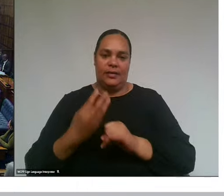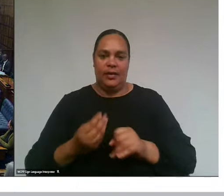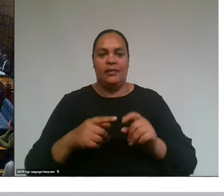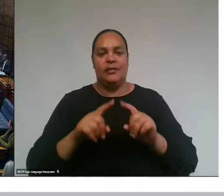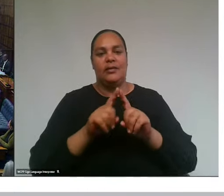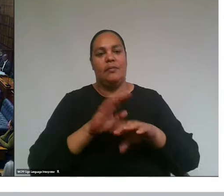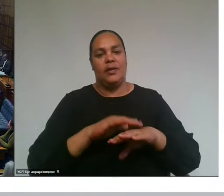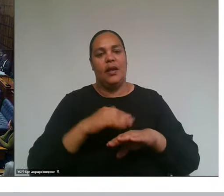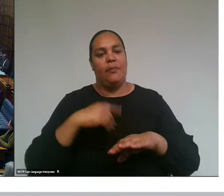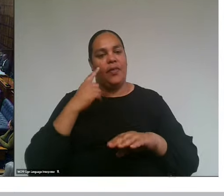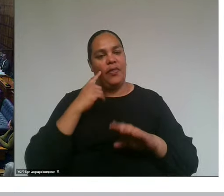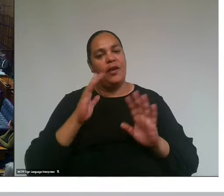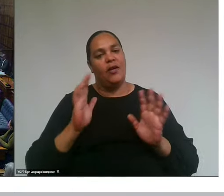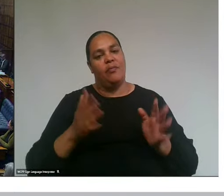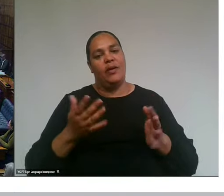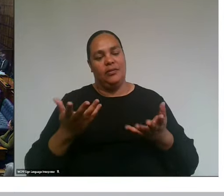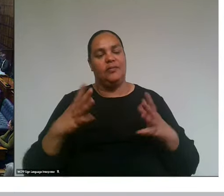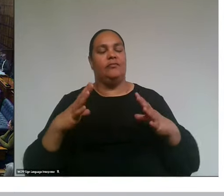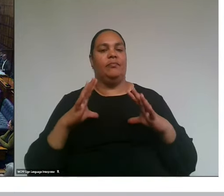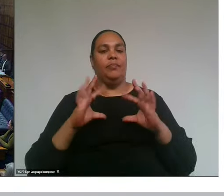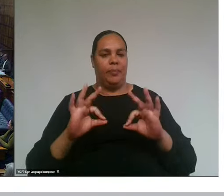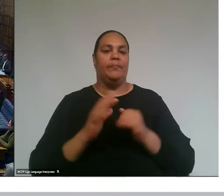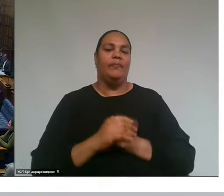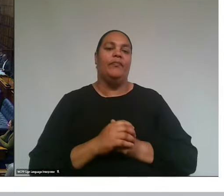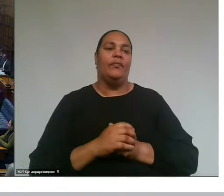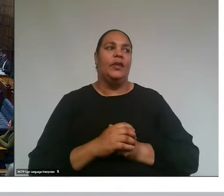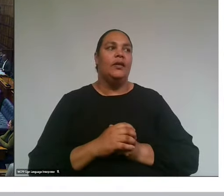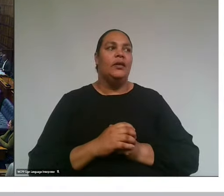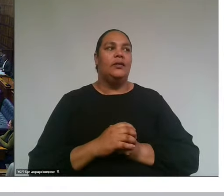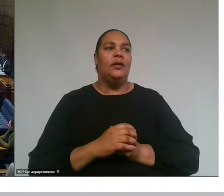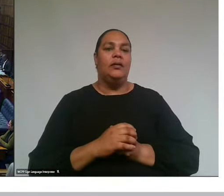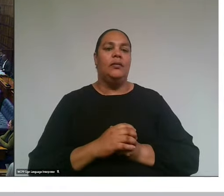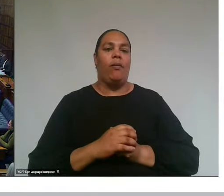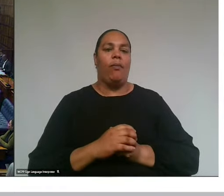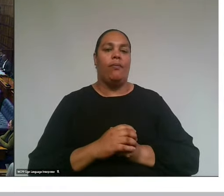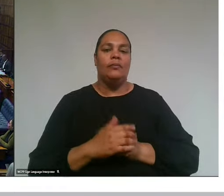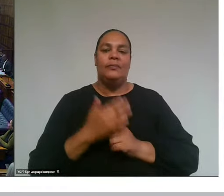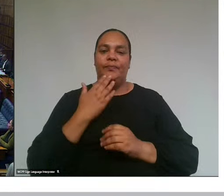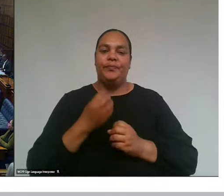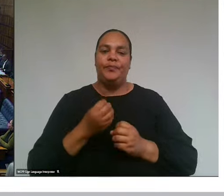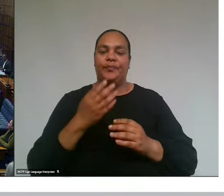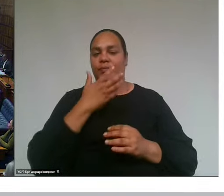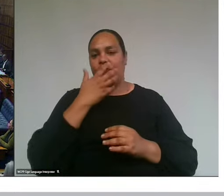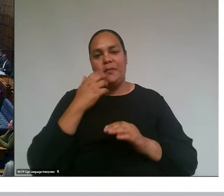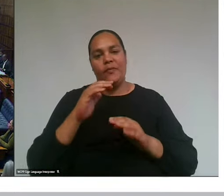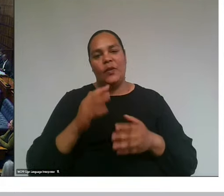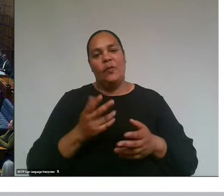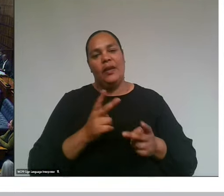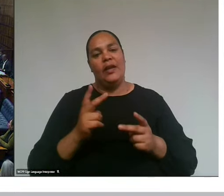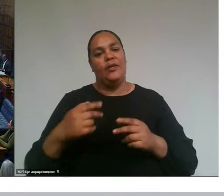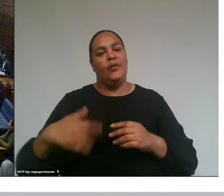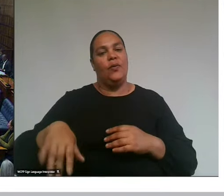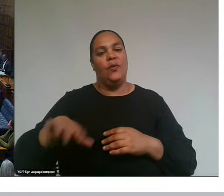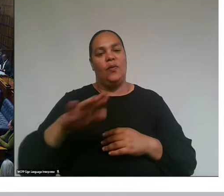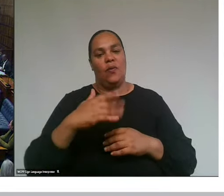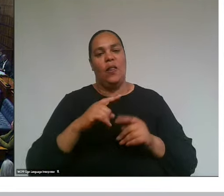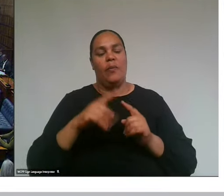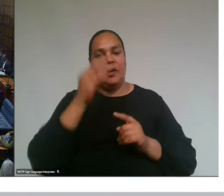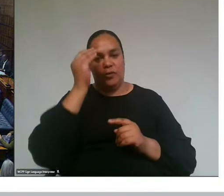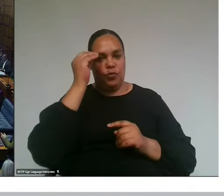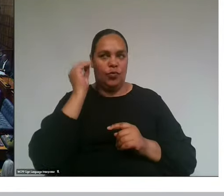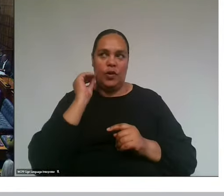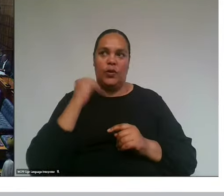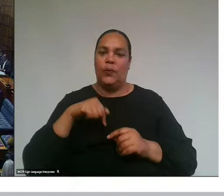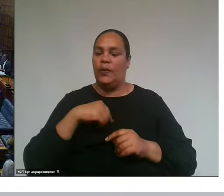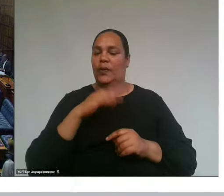and I think that would that would suffice yeah excellent thank you and a warm welcome again to everybody to note we have no